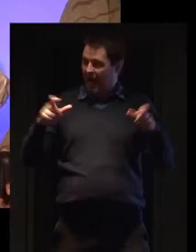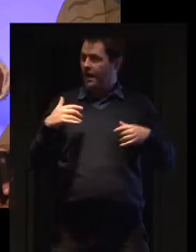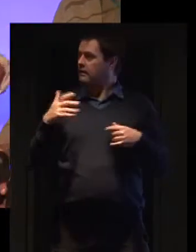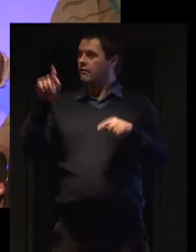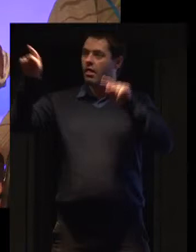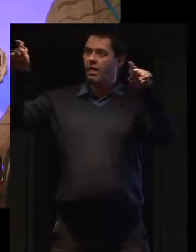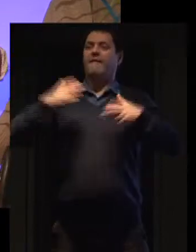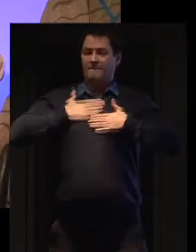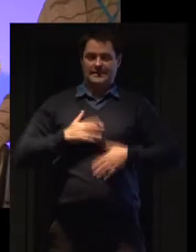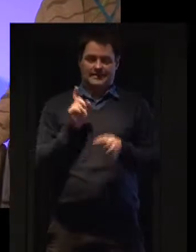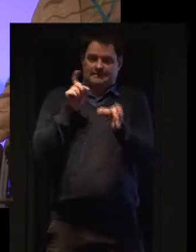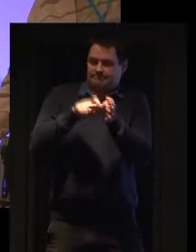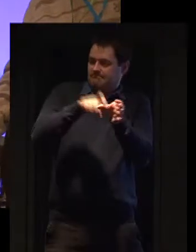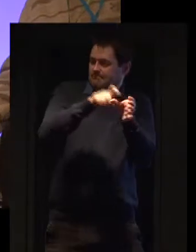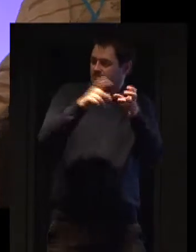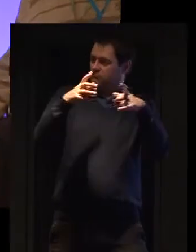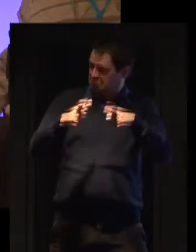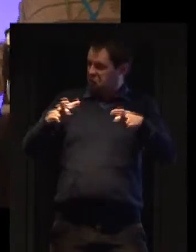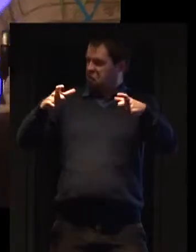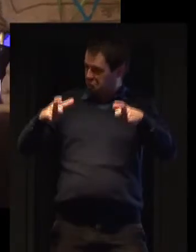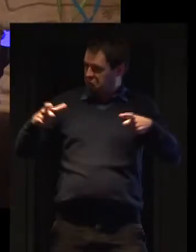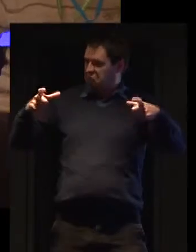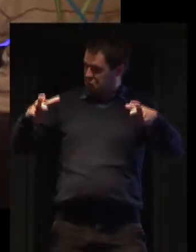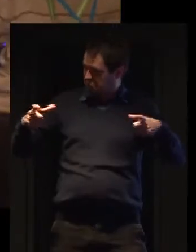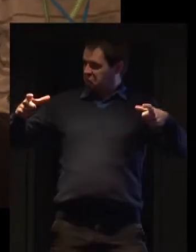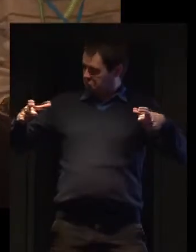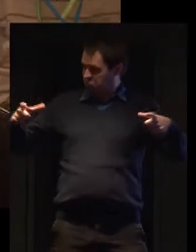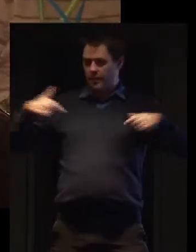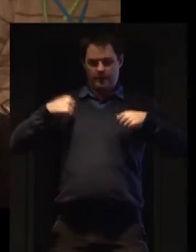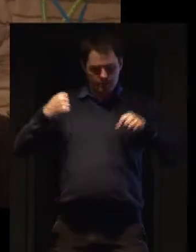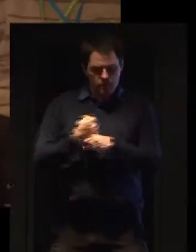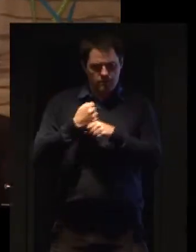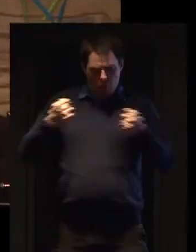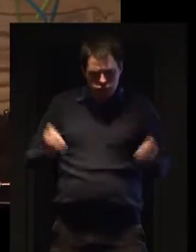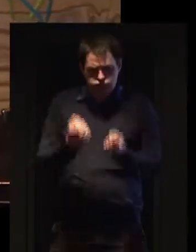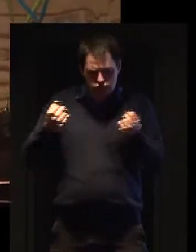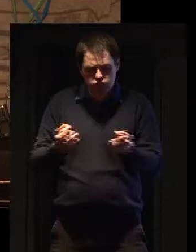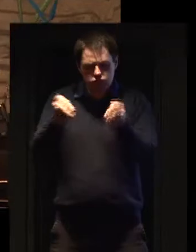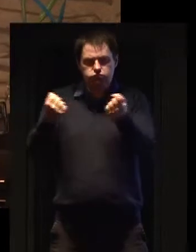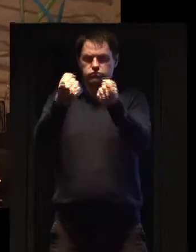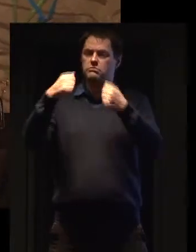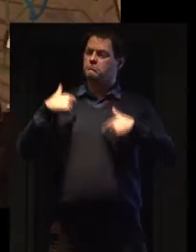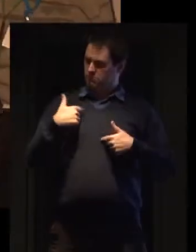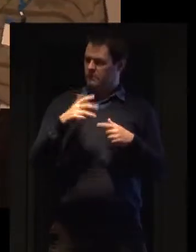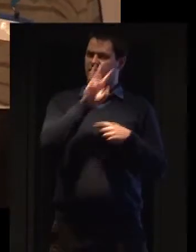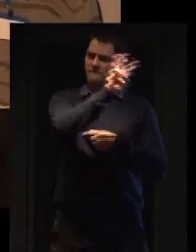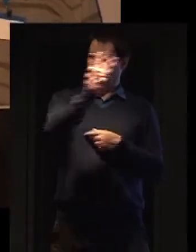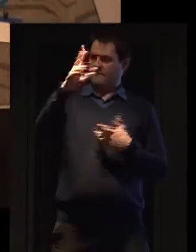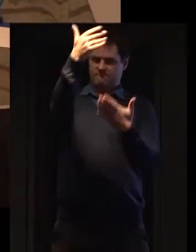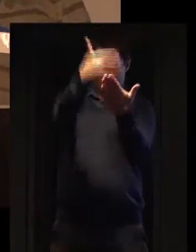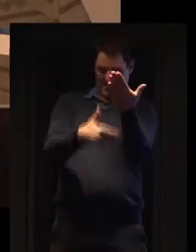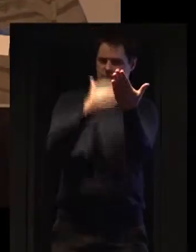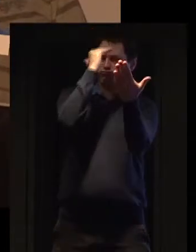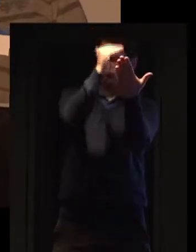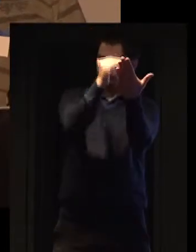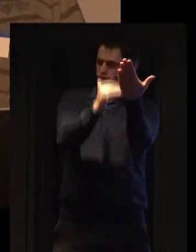join. Information on our activities is provided via the website, through